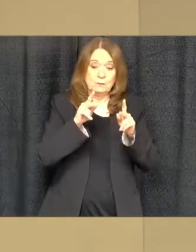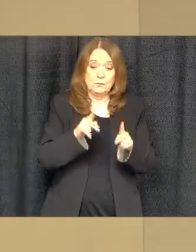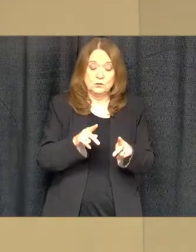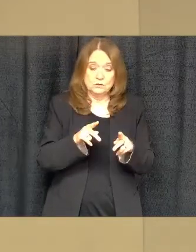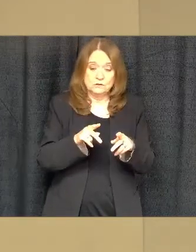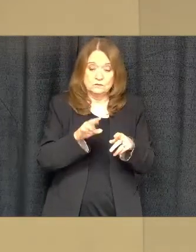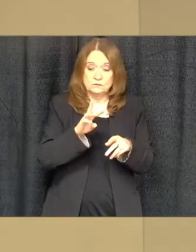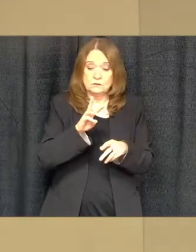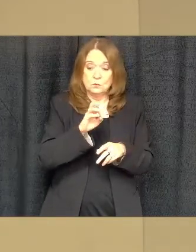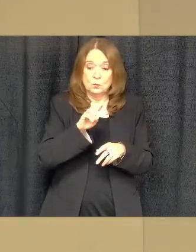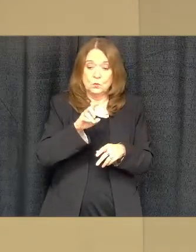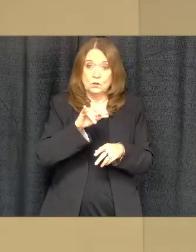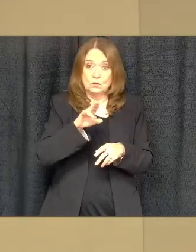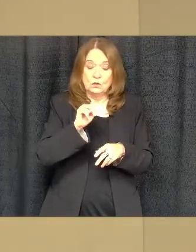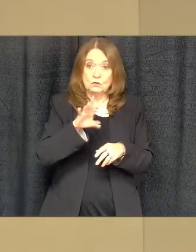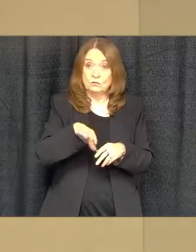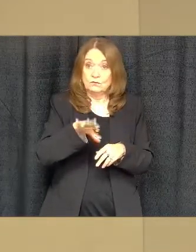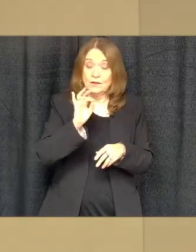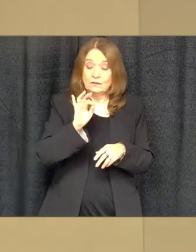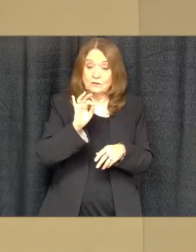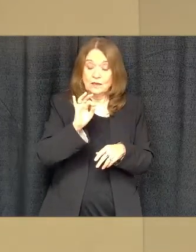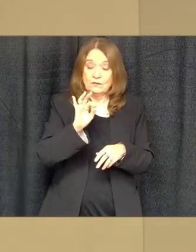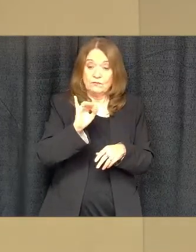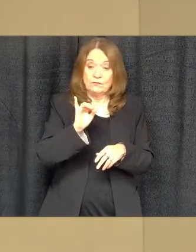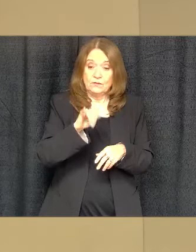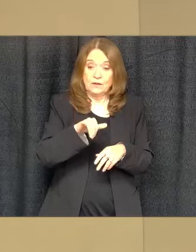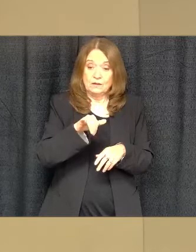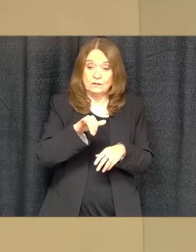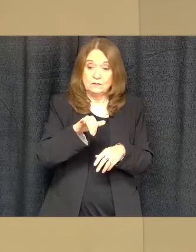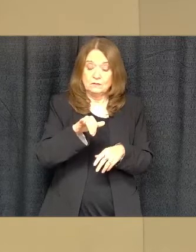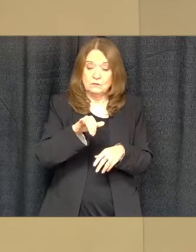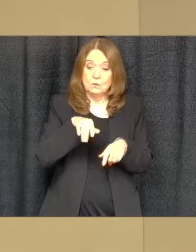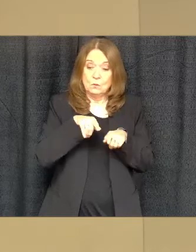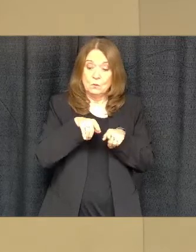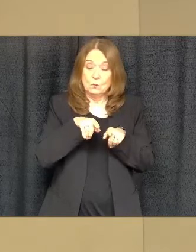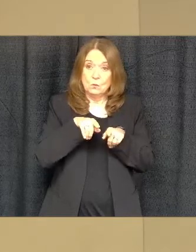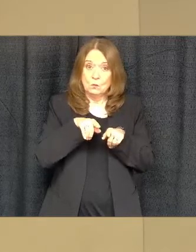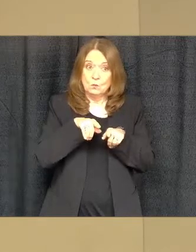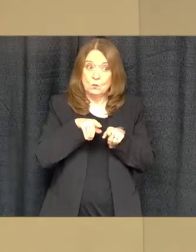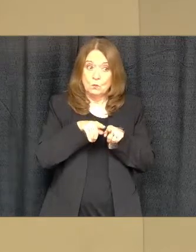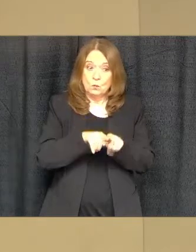1 who found out that while